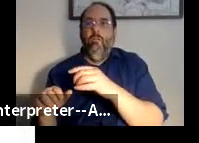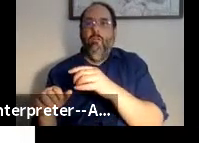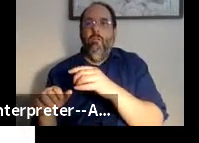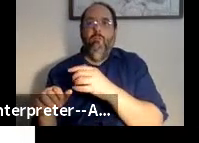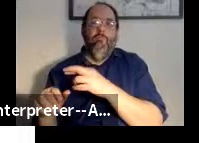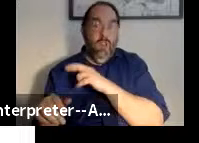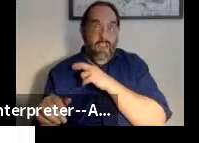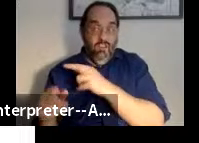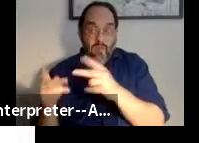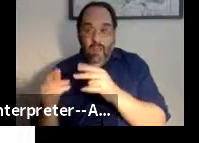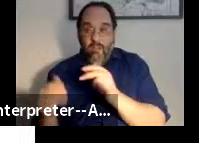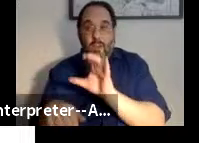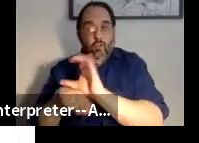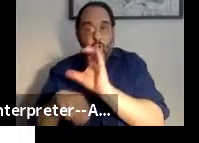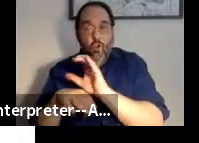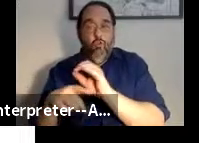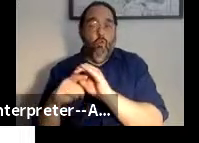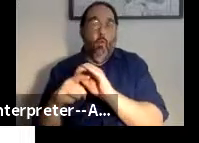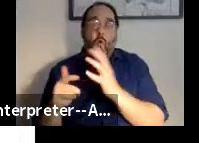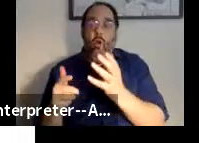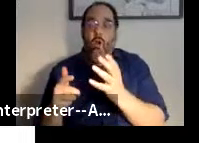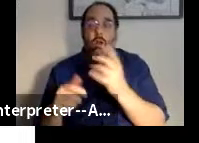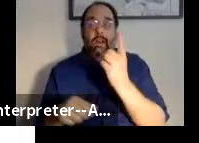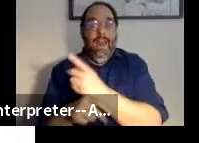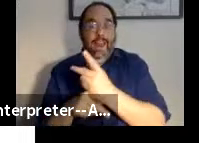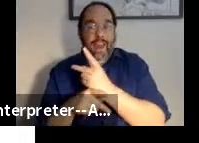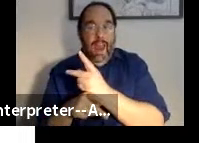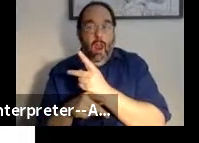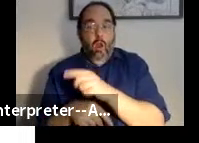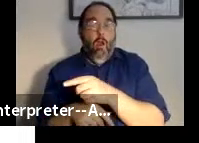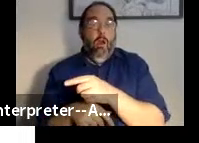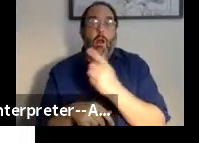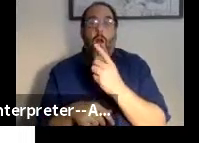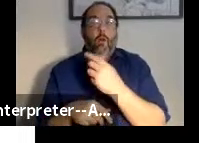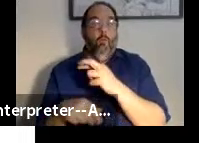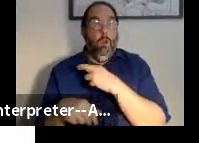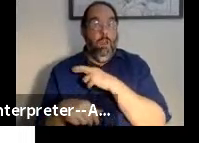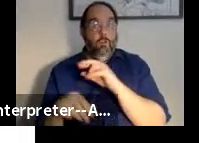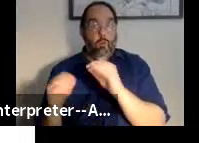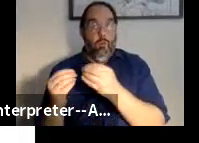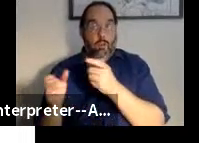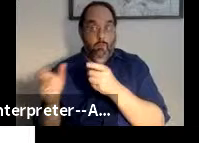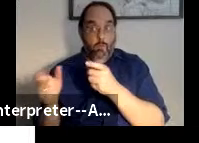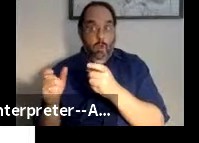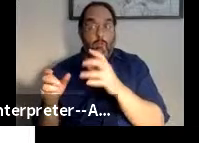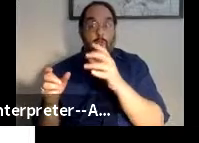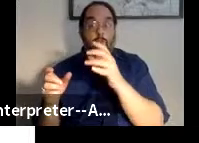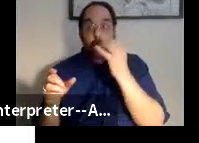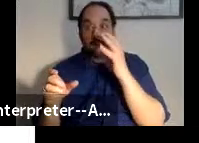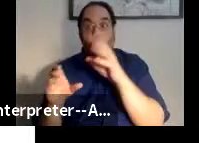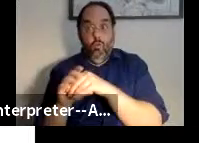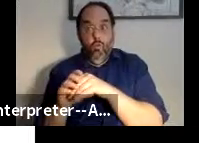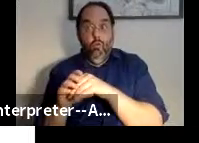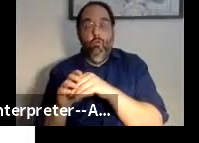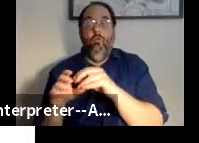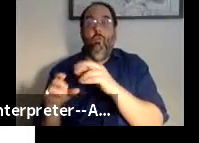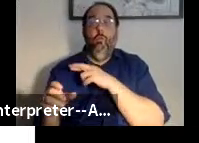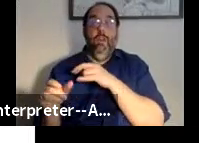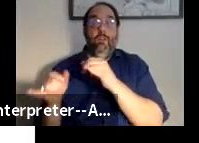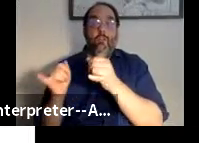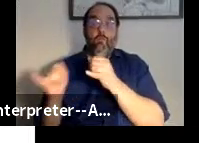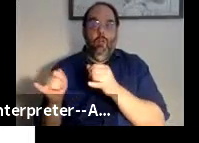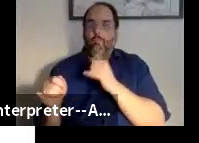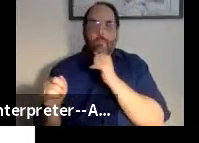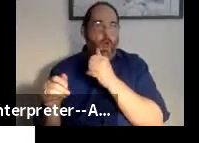church or run daycare by a religious organization that includes religious instruction. There's